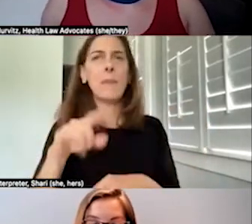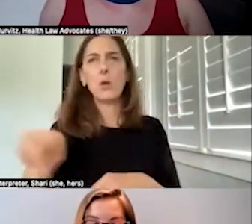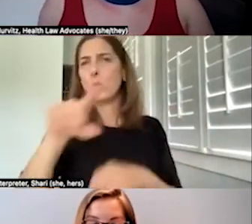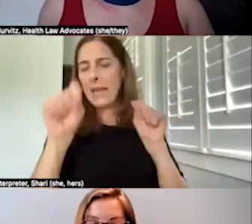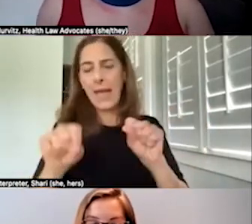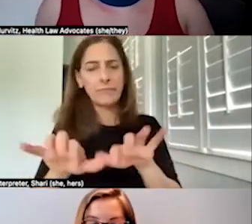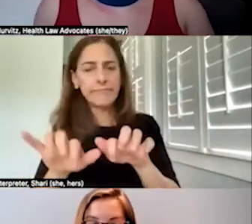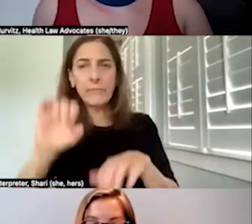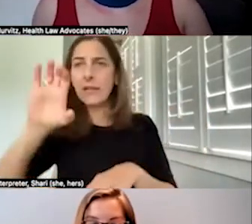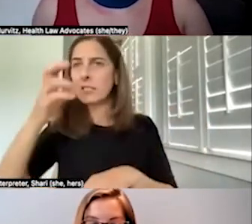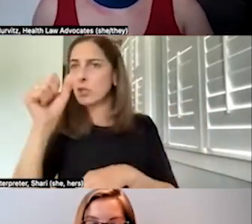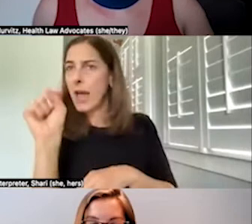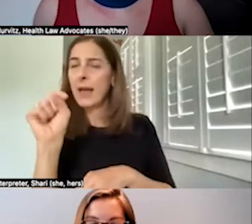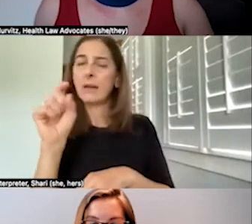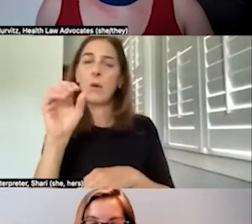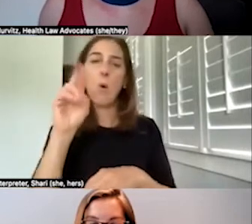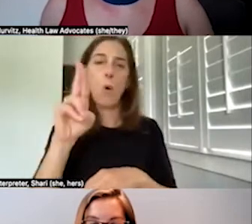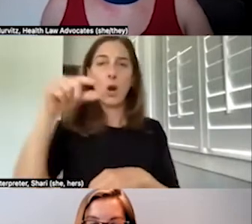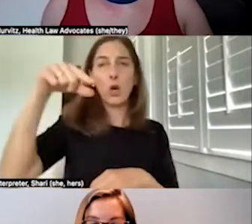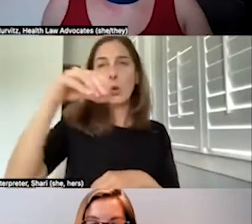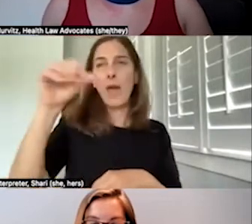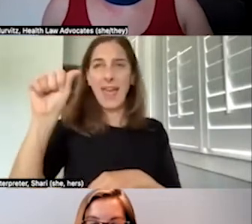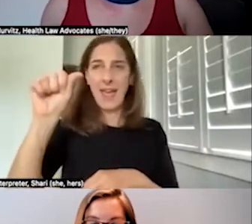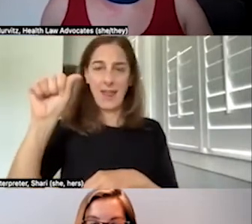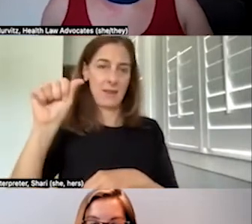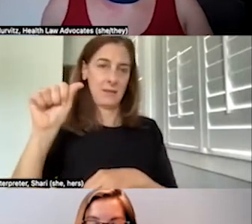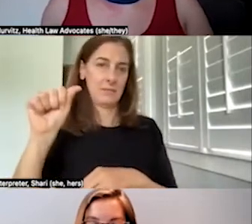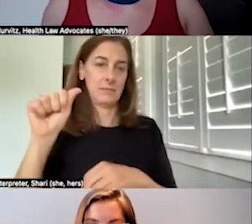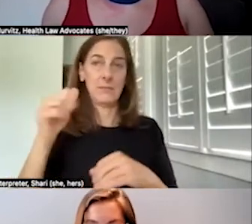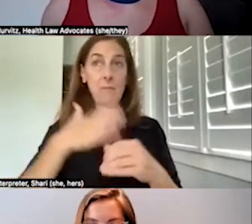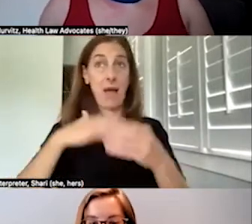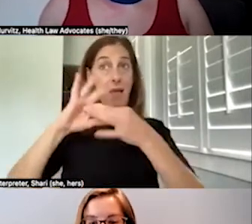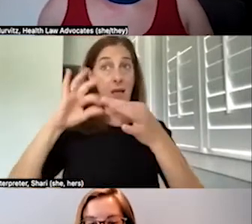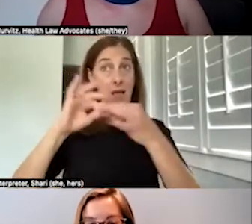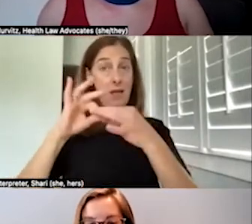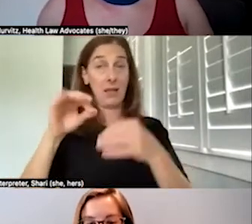chat or in the Q&A if you have questions relating to things I'm covering right